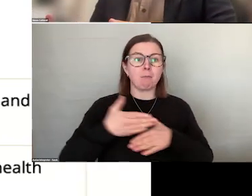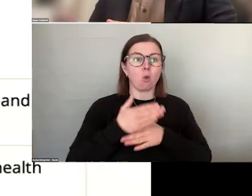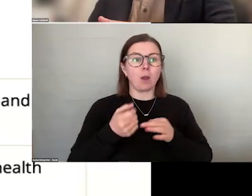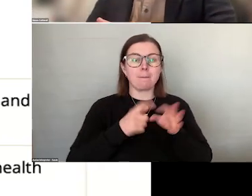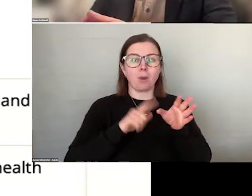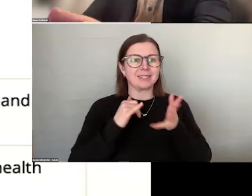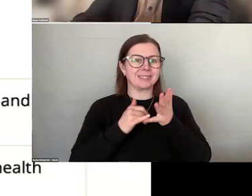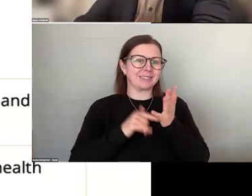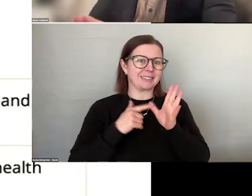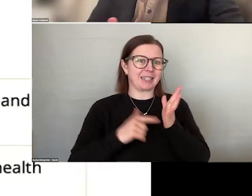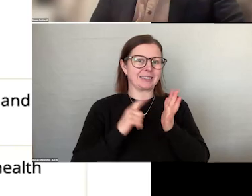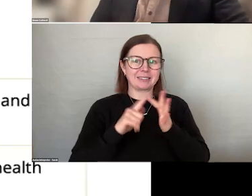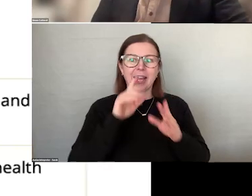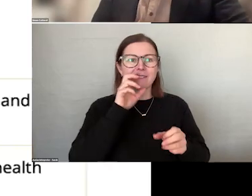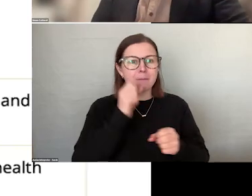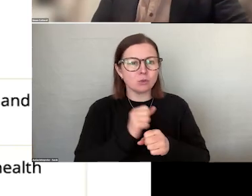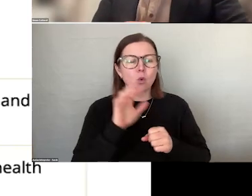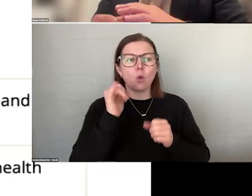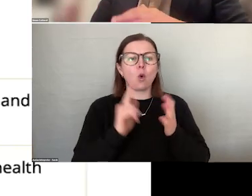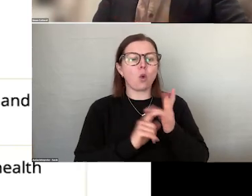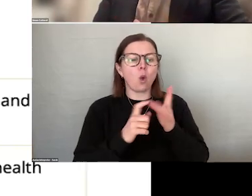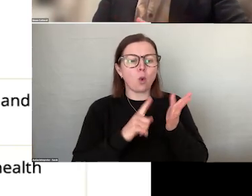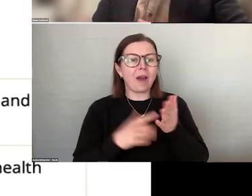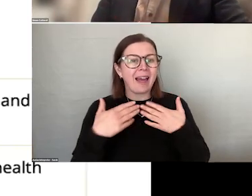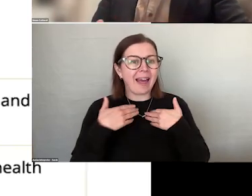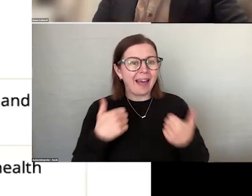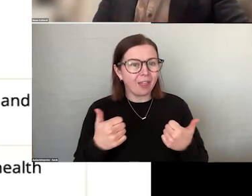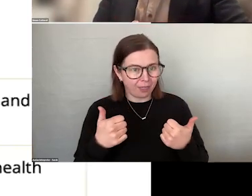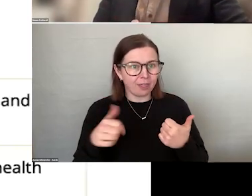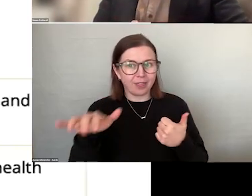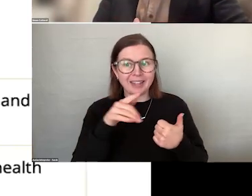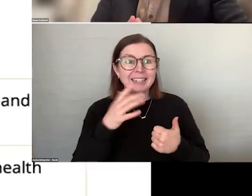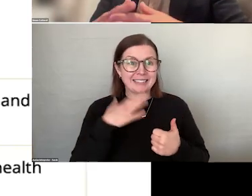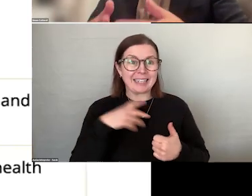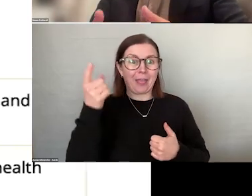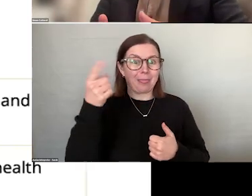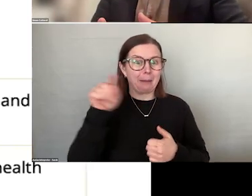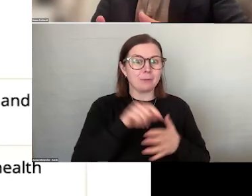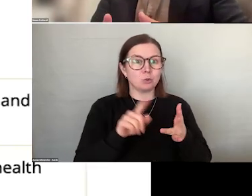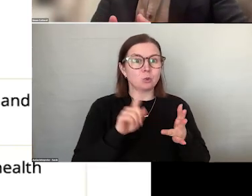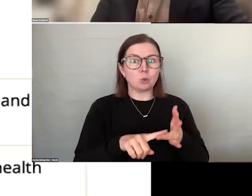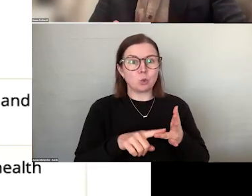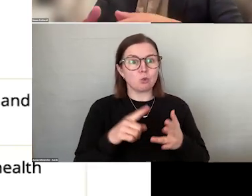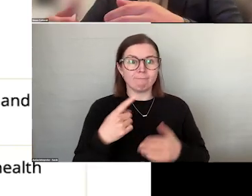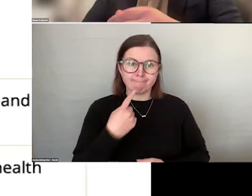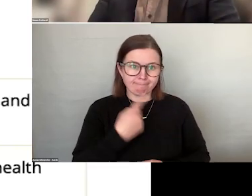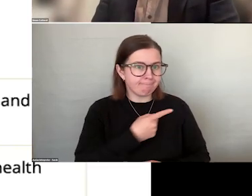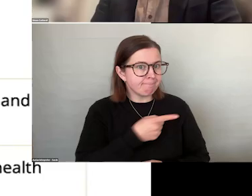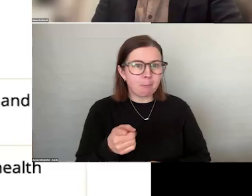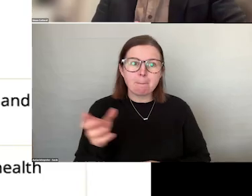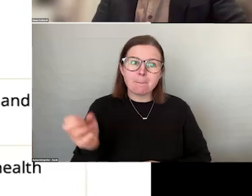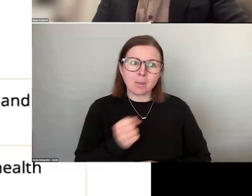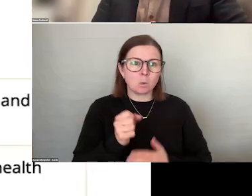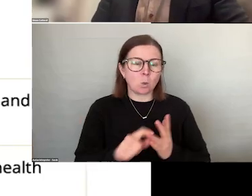a state government or a local health district. We need those bodies to be saying this training's got to be done. Everyone's got to